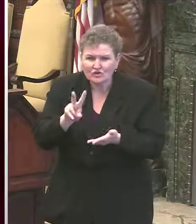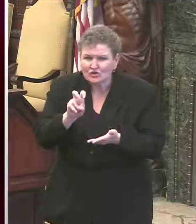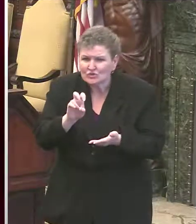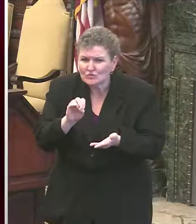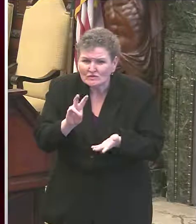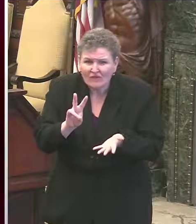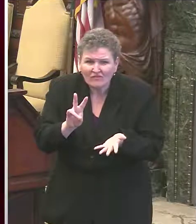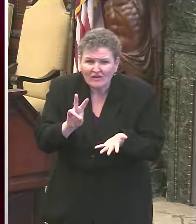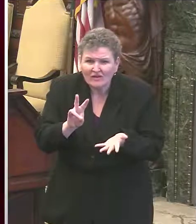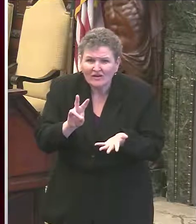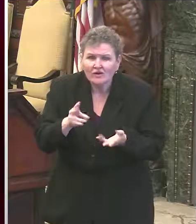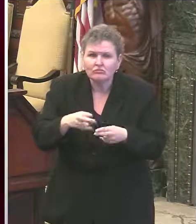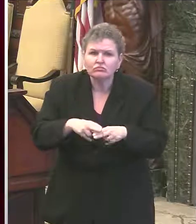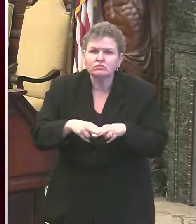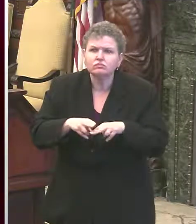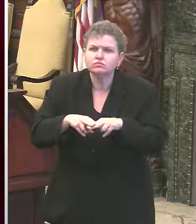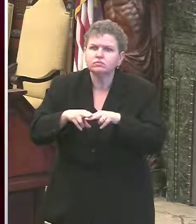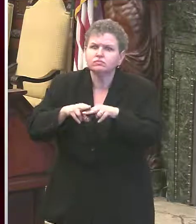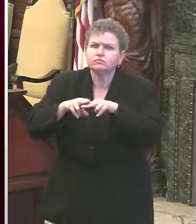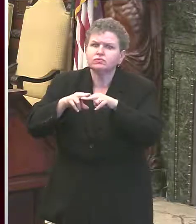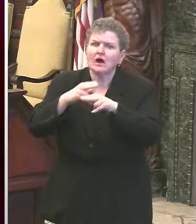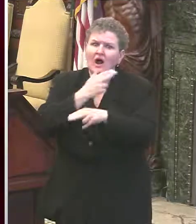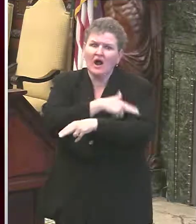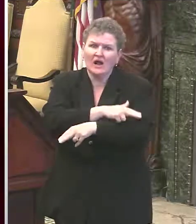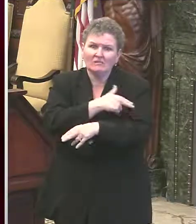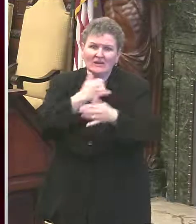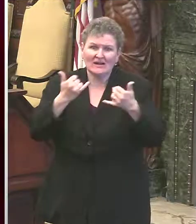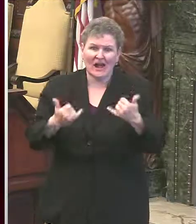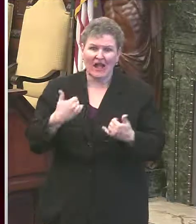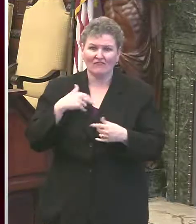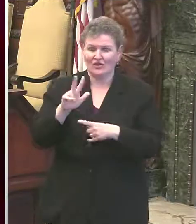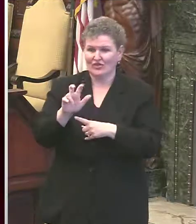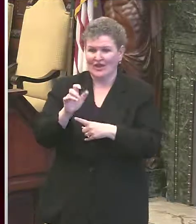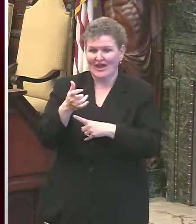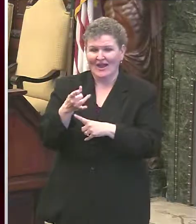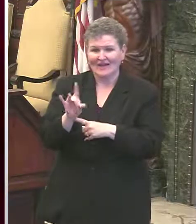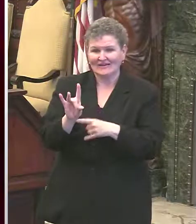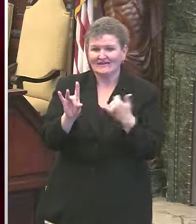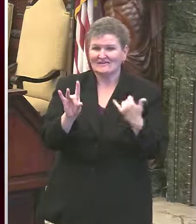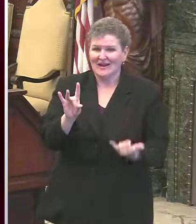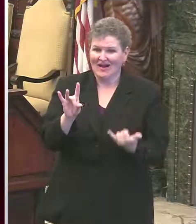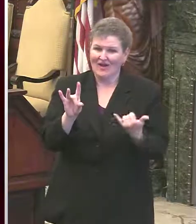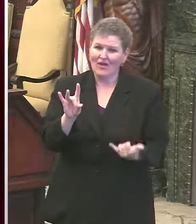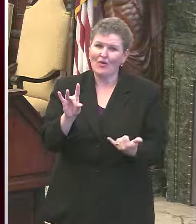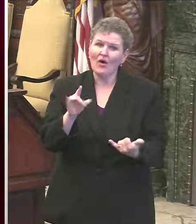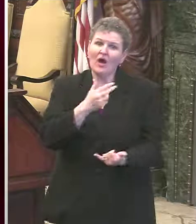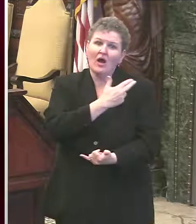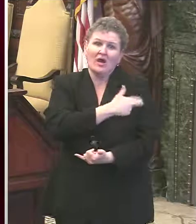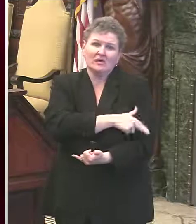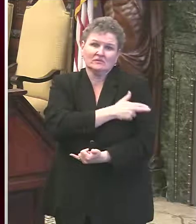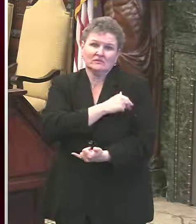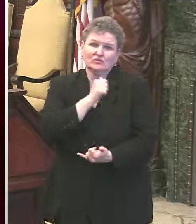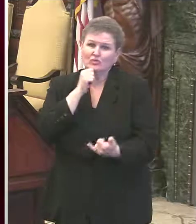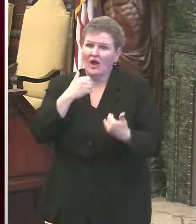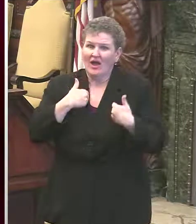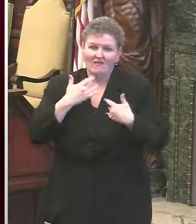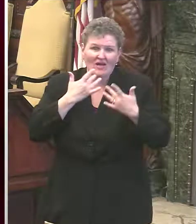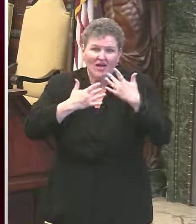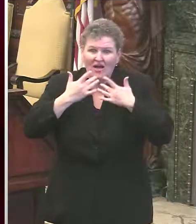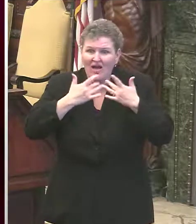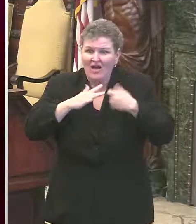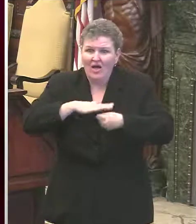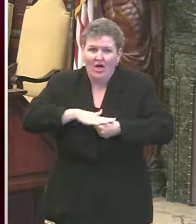increasing case rates, that number has been rising, and today the number was 318. Now, the hospitals are not under strain yet. They can deal with many more people